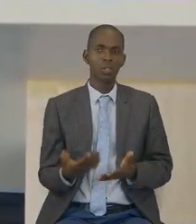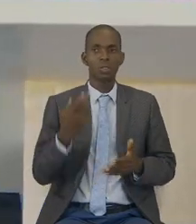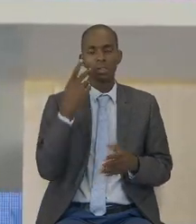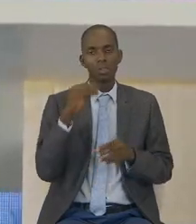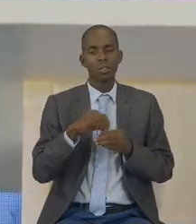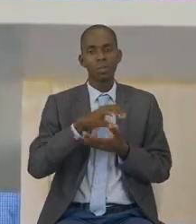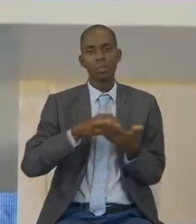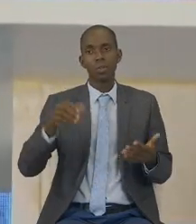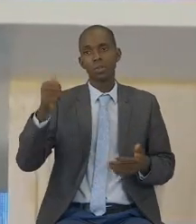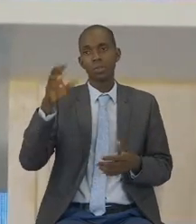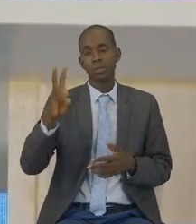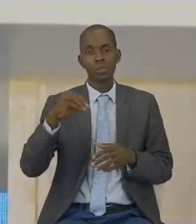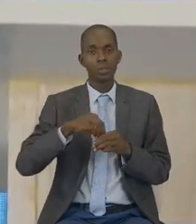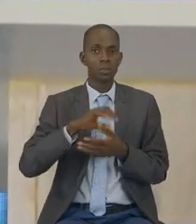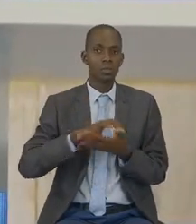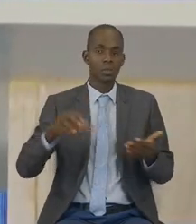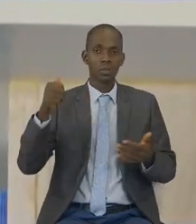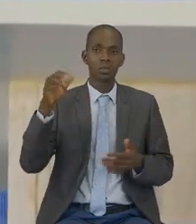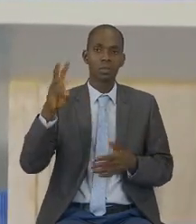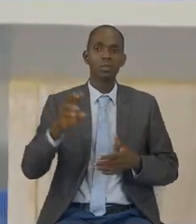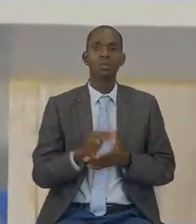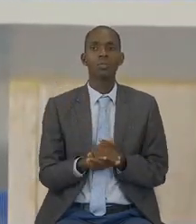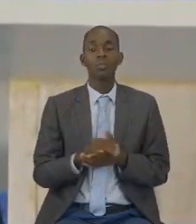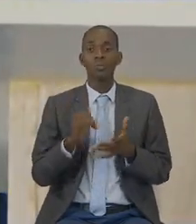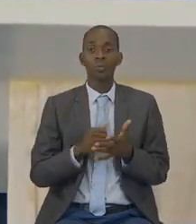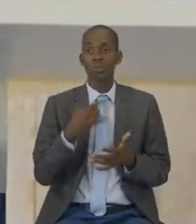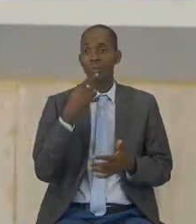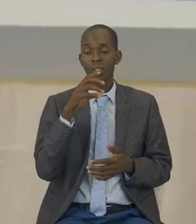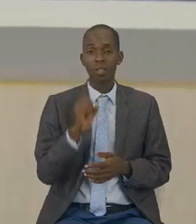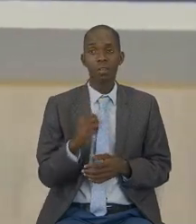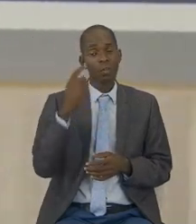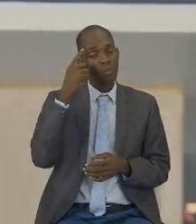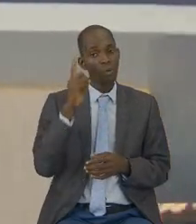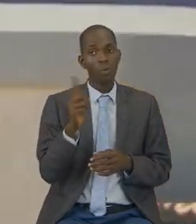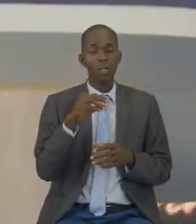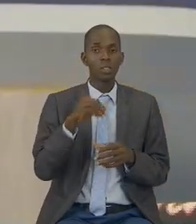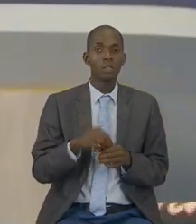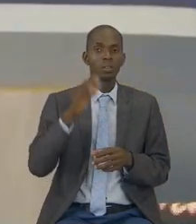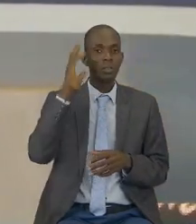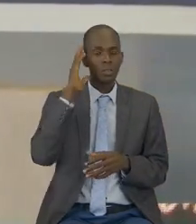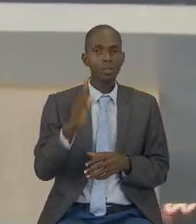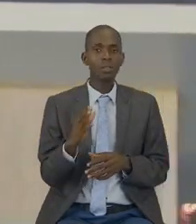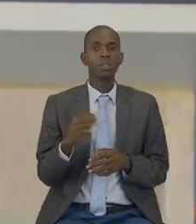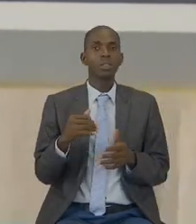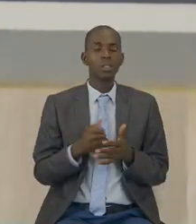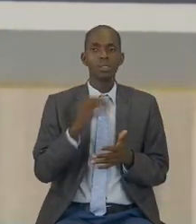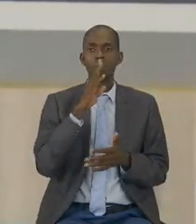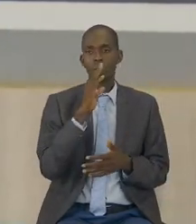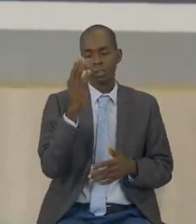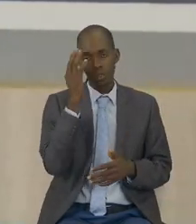verse 16. In verse 16, it says, for wherein shall it be